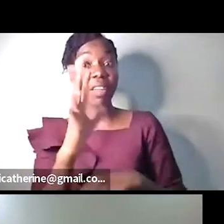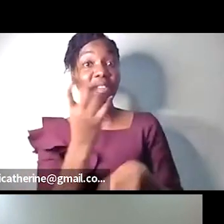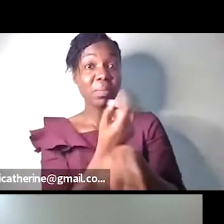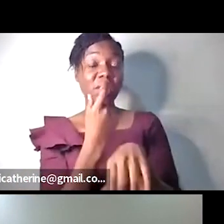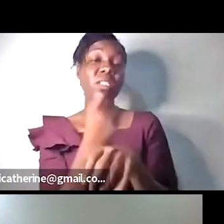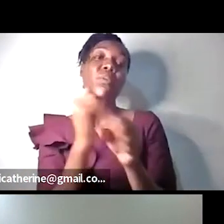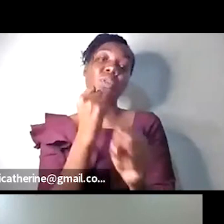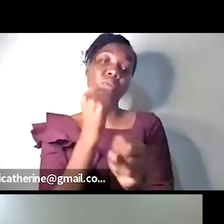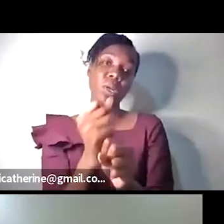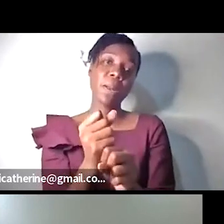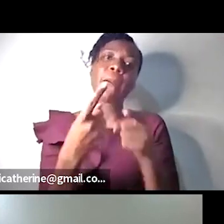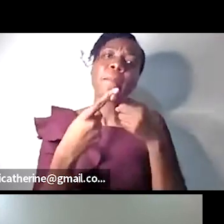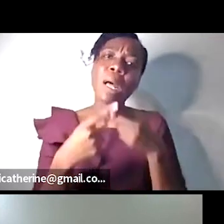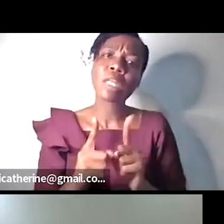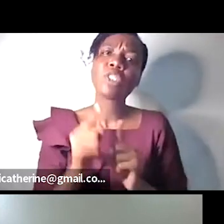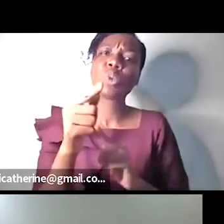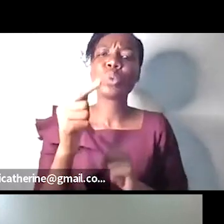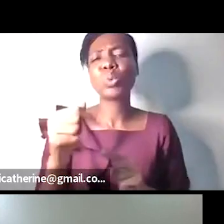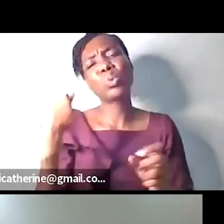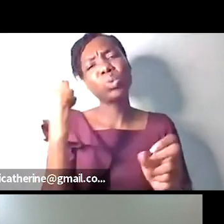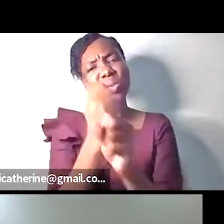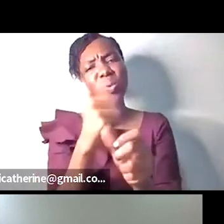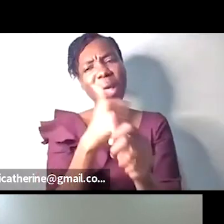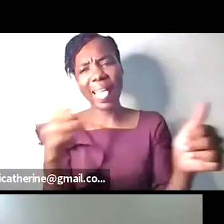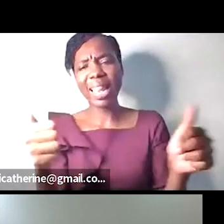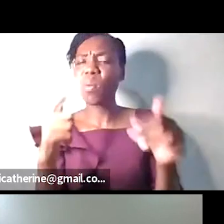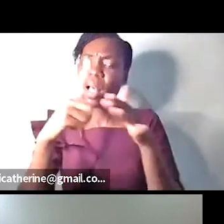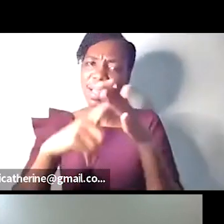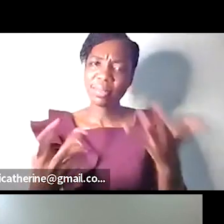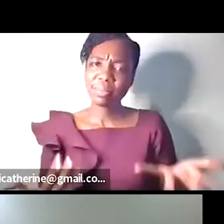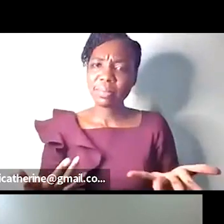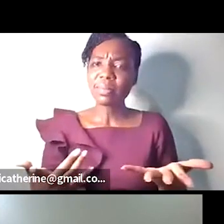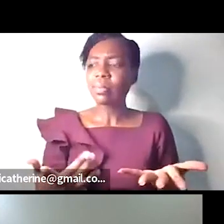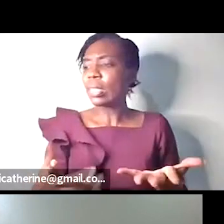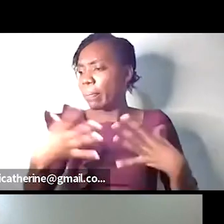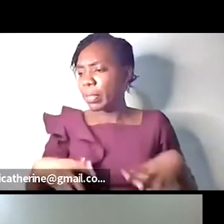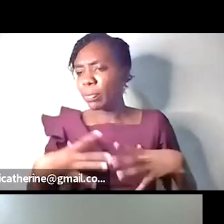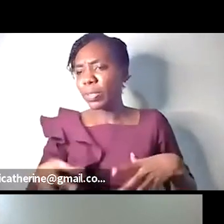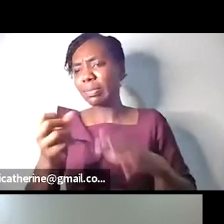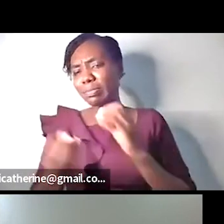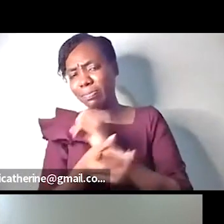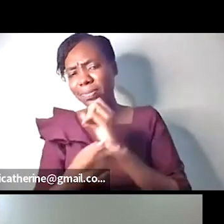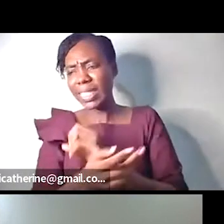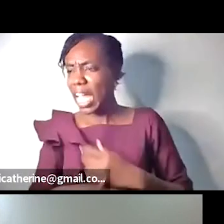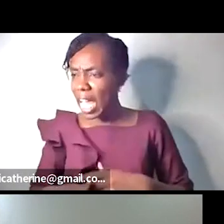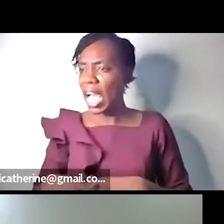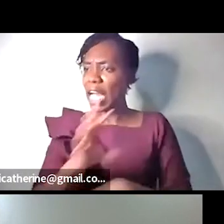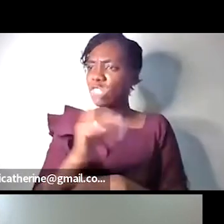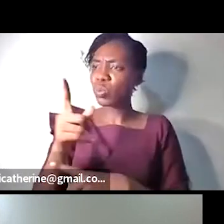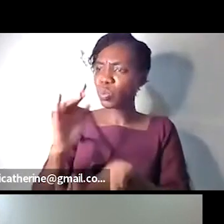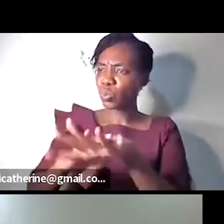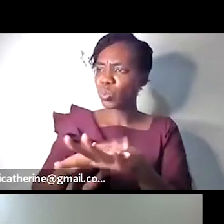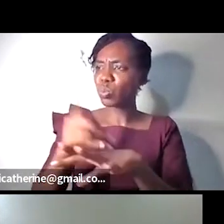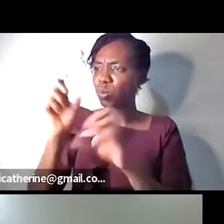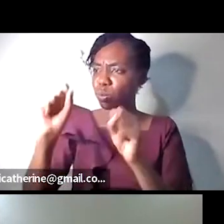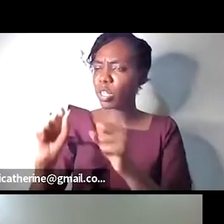what do you know that you do well at? What do other people tell you that you do good at? What do you